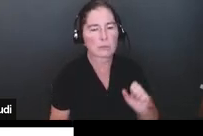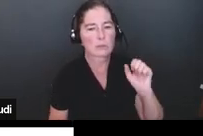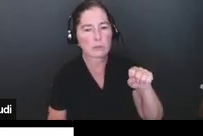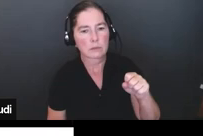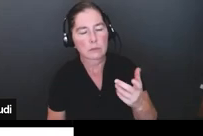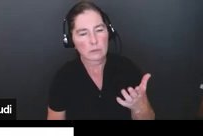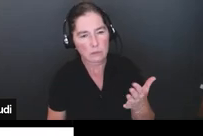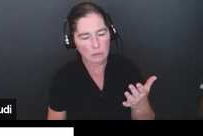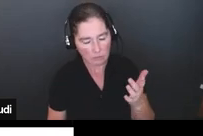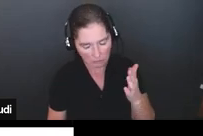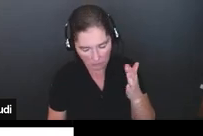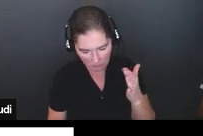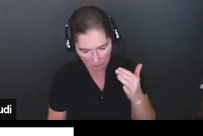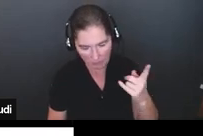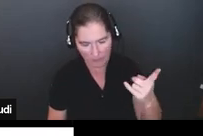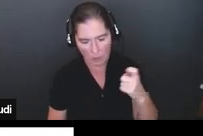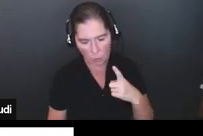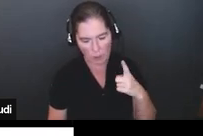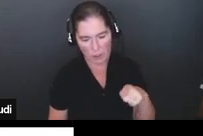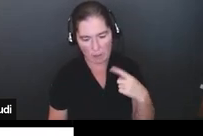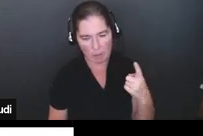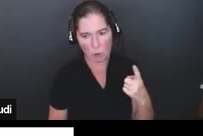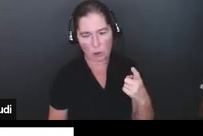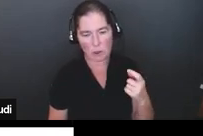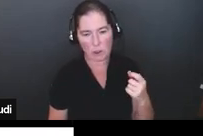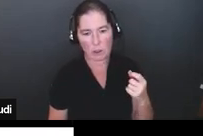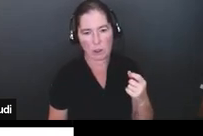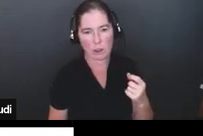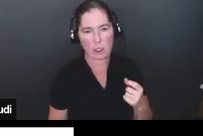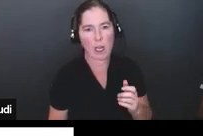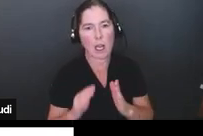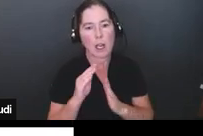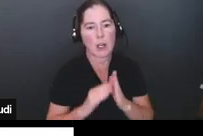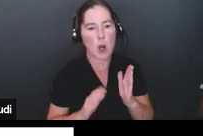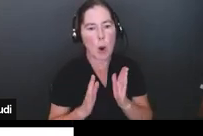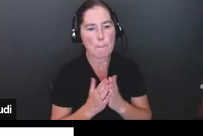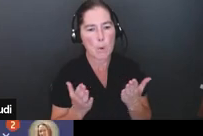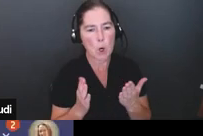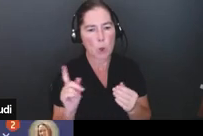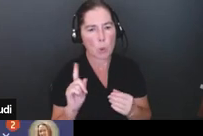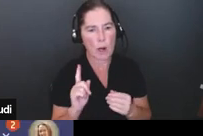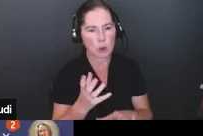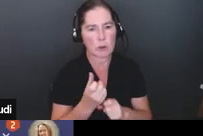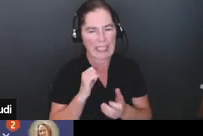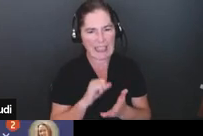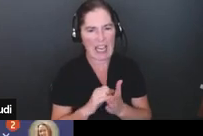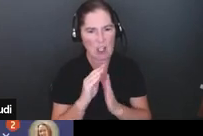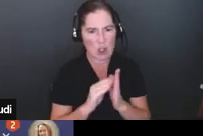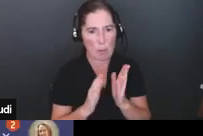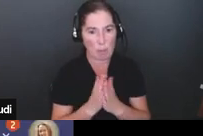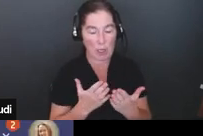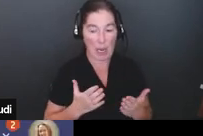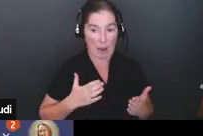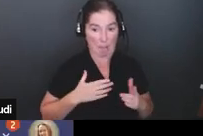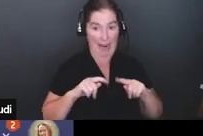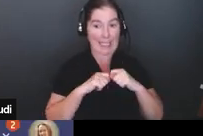want to address, there was a question about where you got that class notebook, and that's because my team was created as a